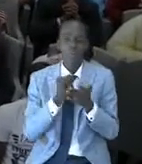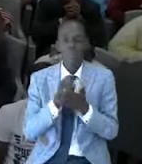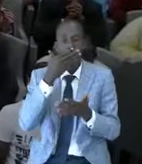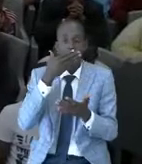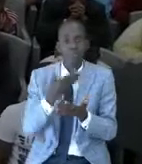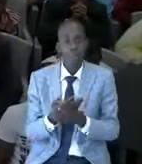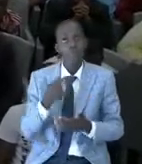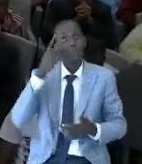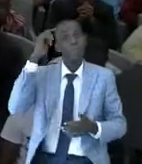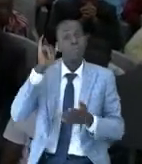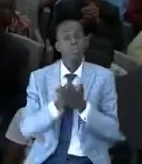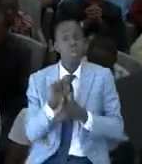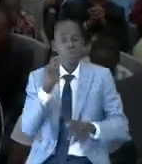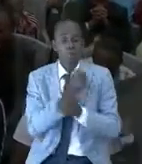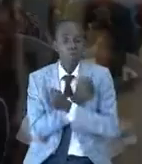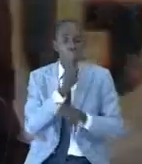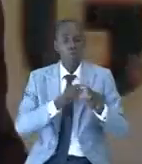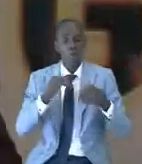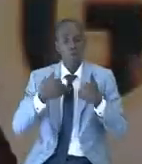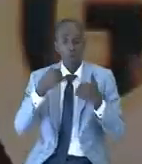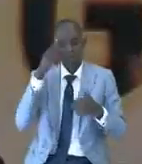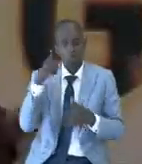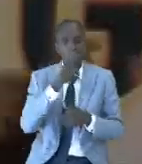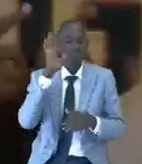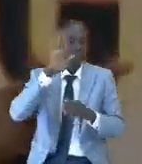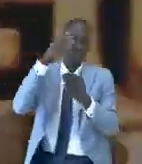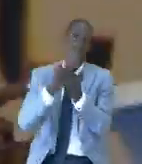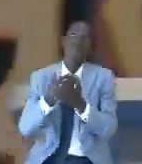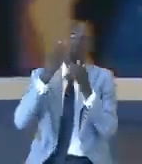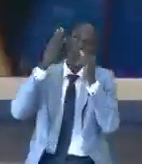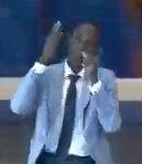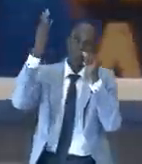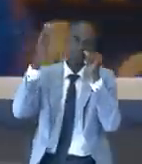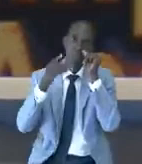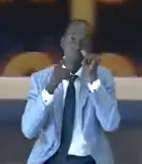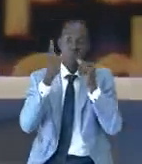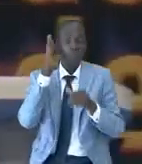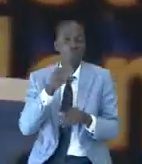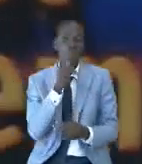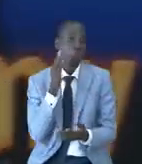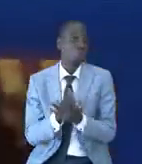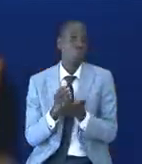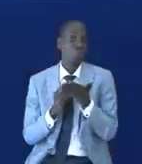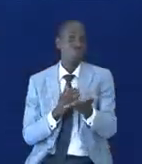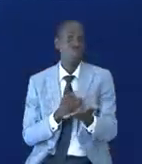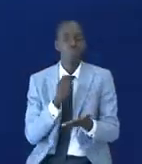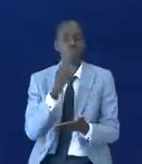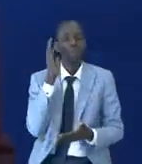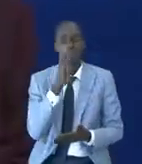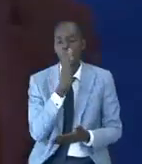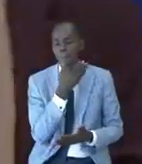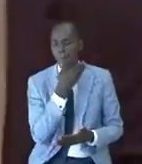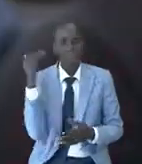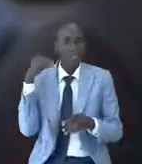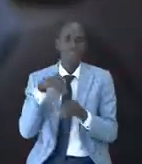had for you, you'll get to that dream. But you're not going to stop there. You're going to be better than